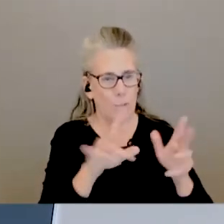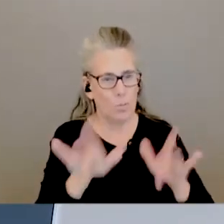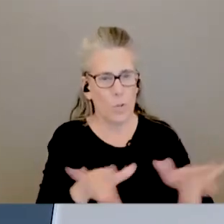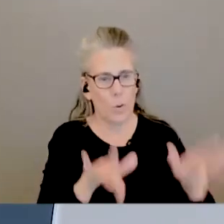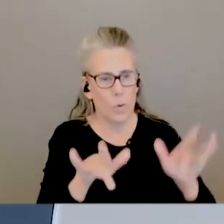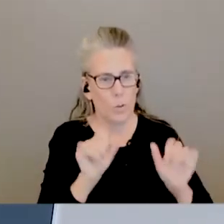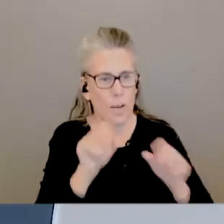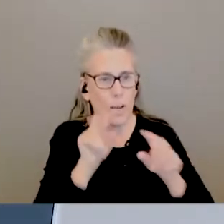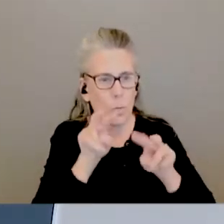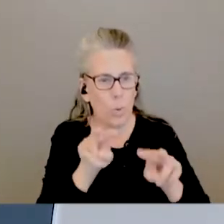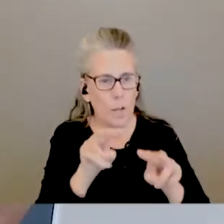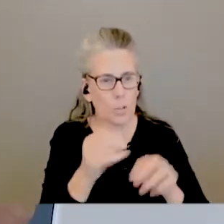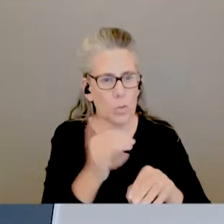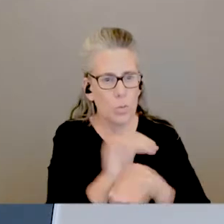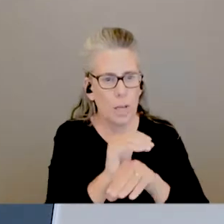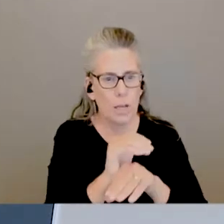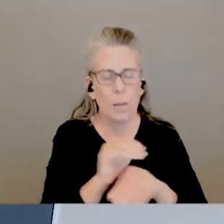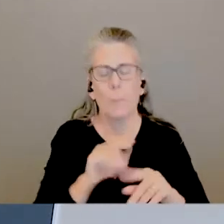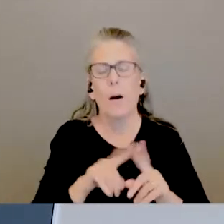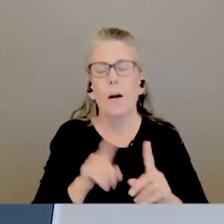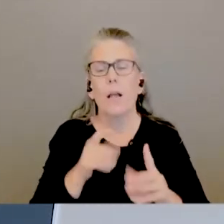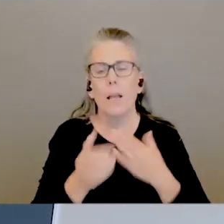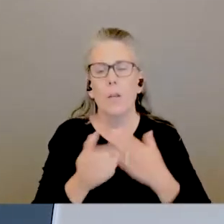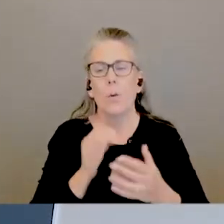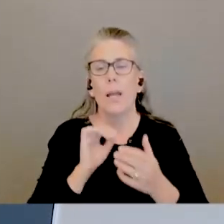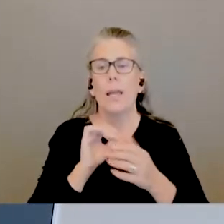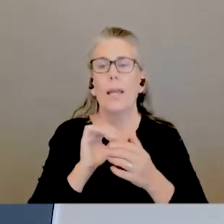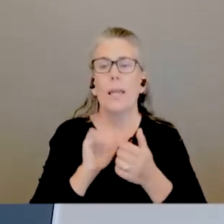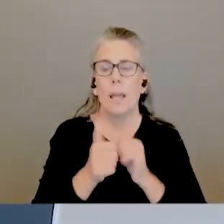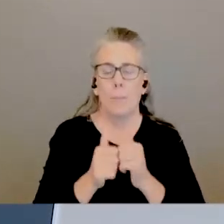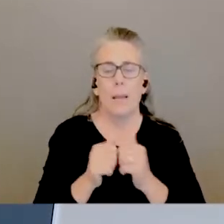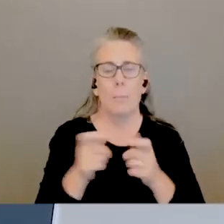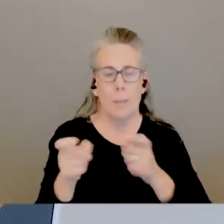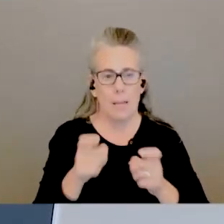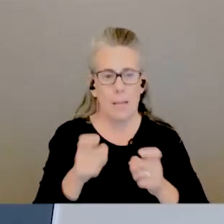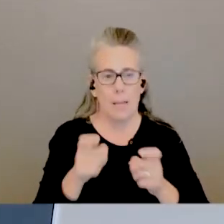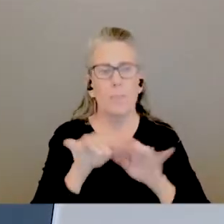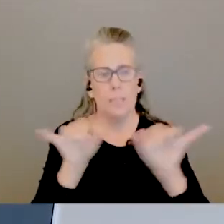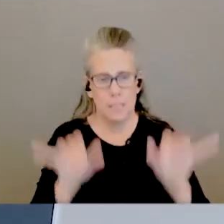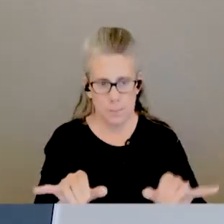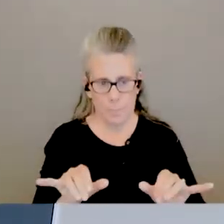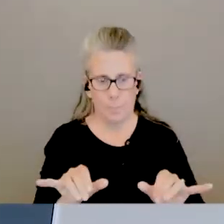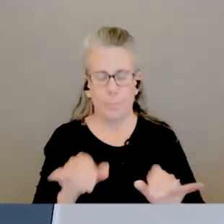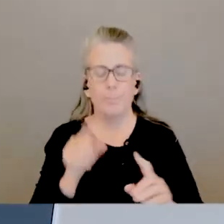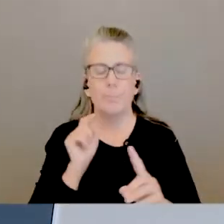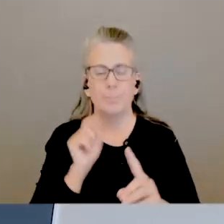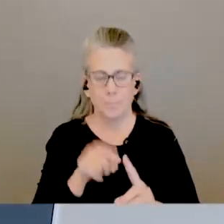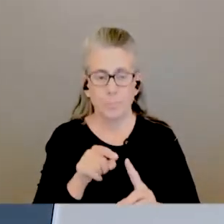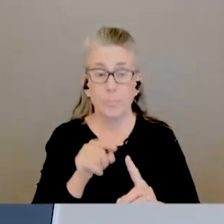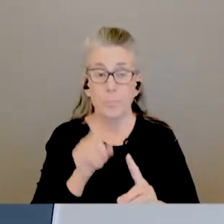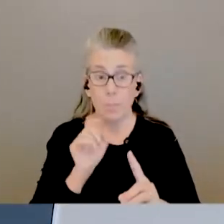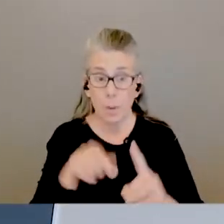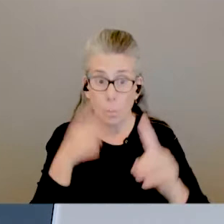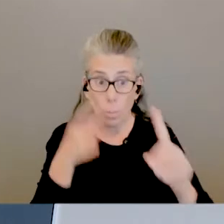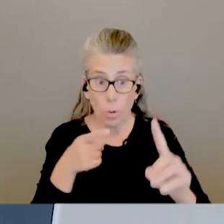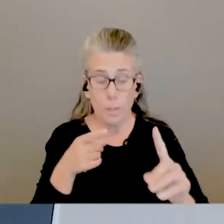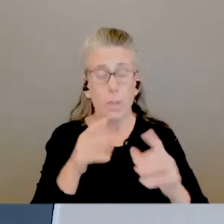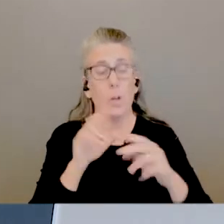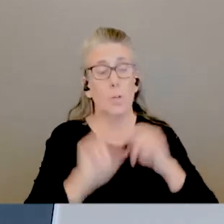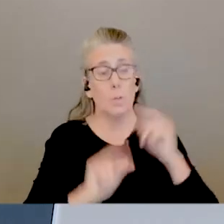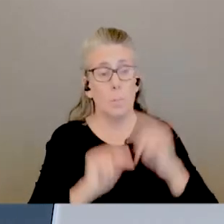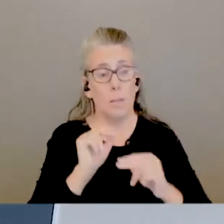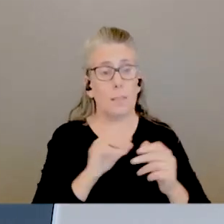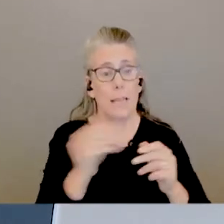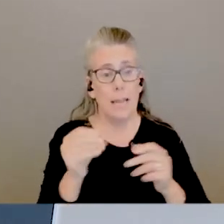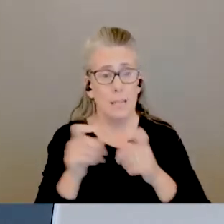well. But for example, campaign management system, we provide APIs to build and manage the campaigns, but our use cases were